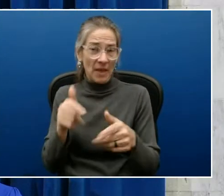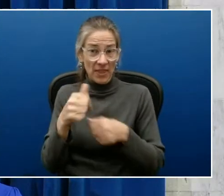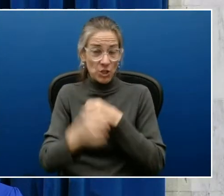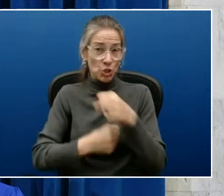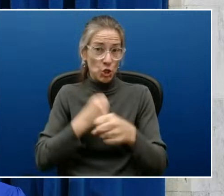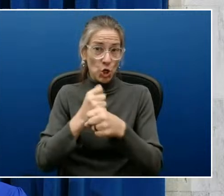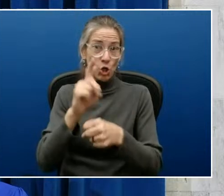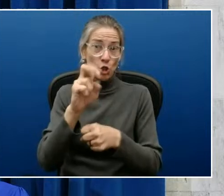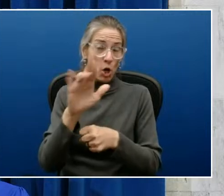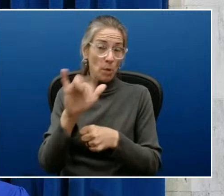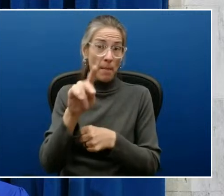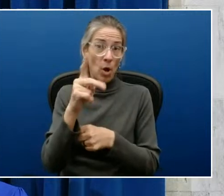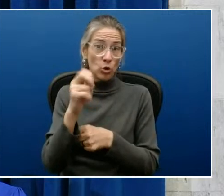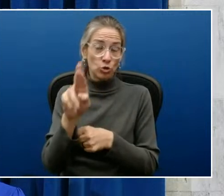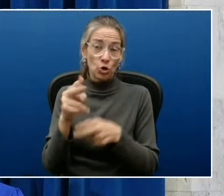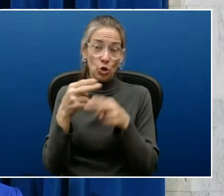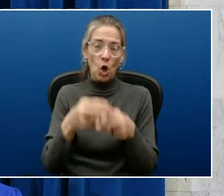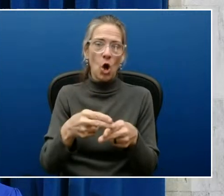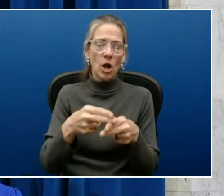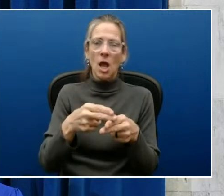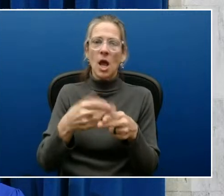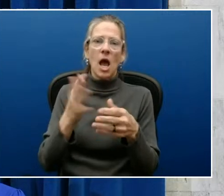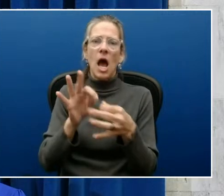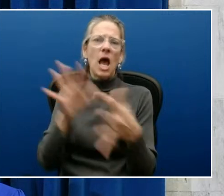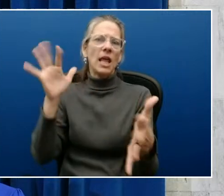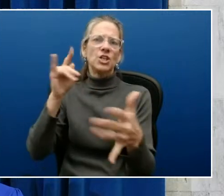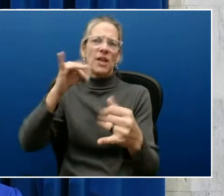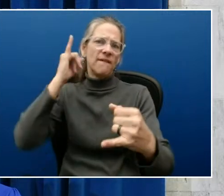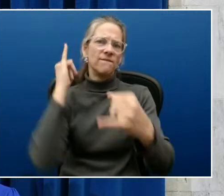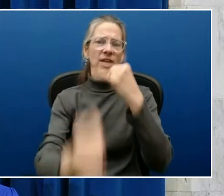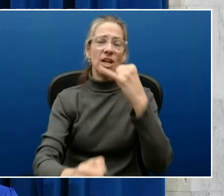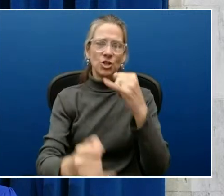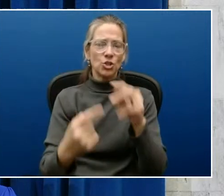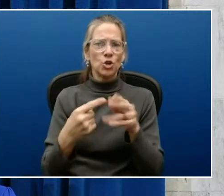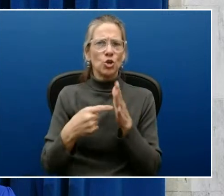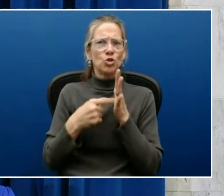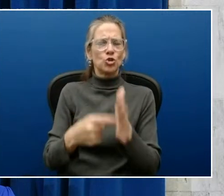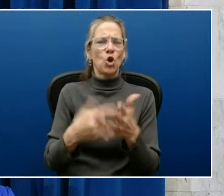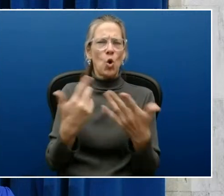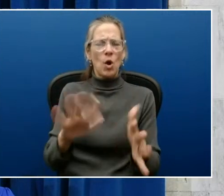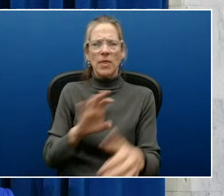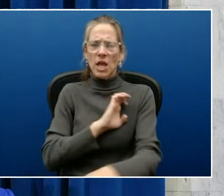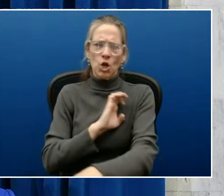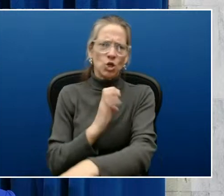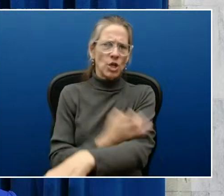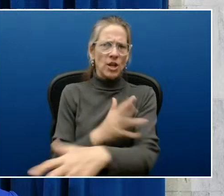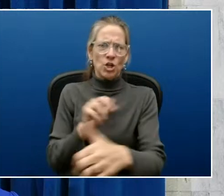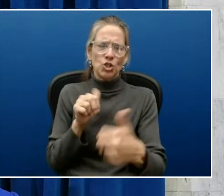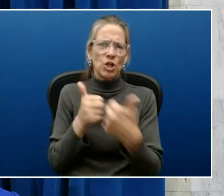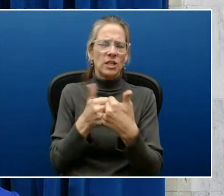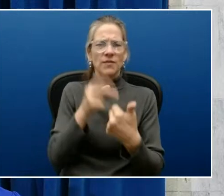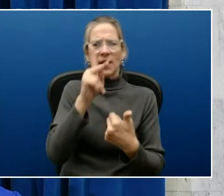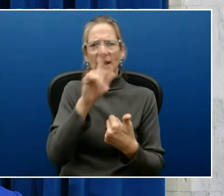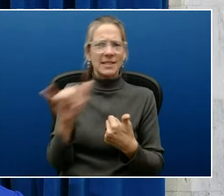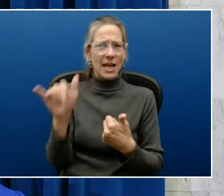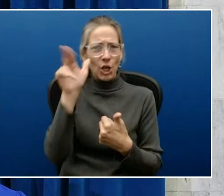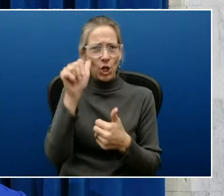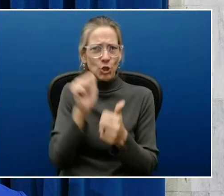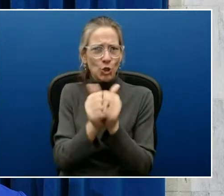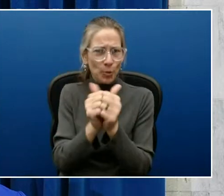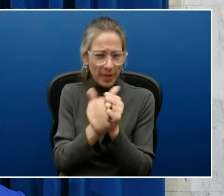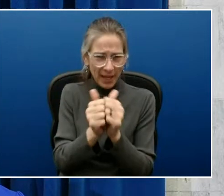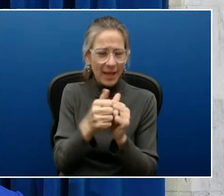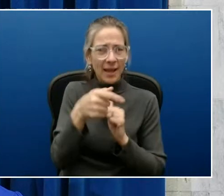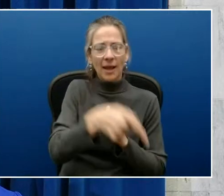titled Unleashed at the Finish, captures the dynamic energy and challenges of the Kentucky Derby, symbolizing the